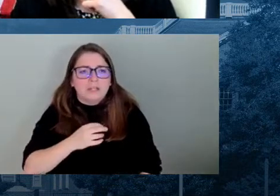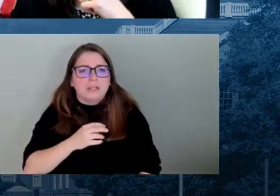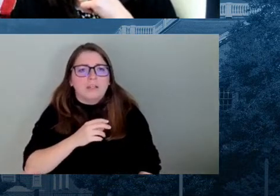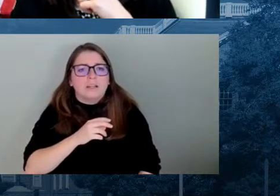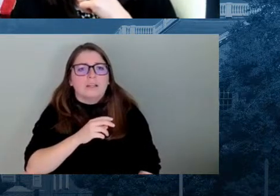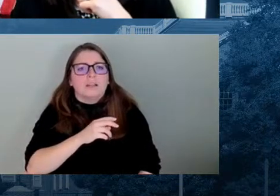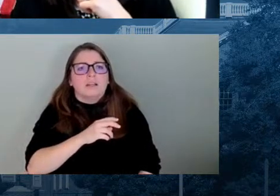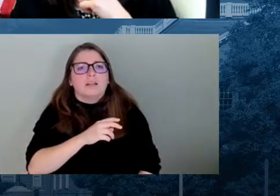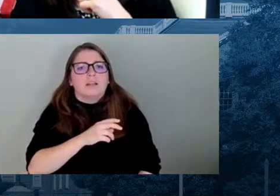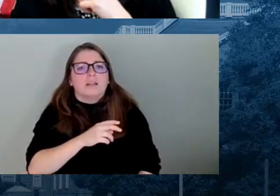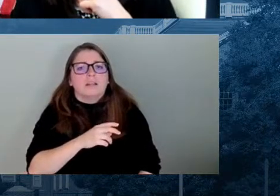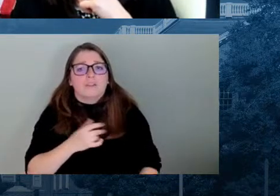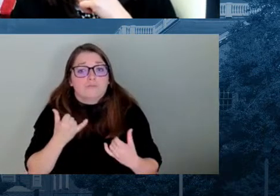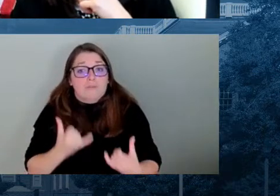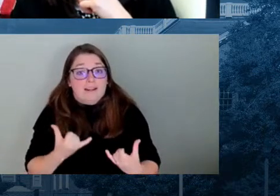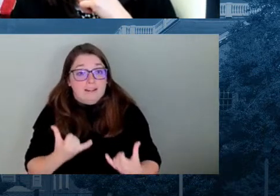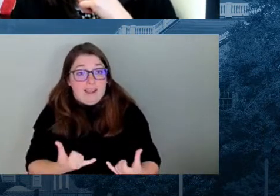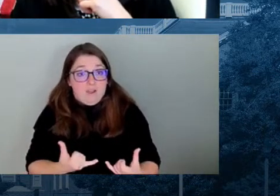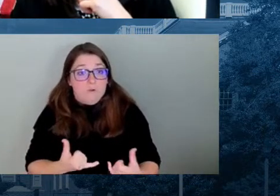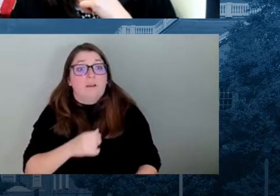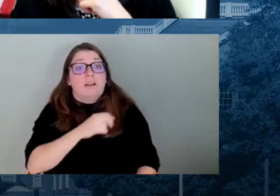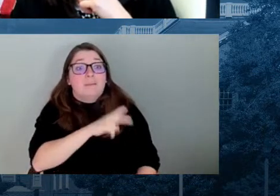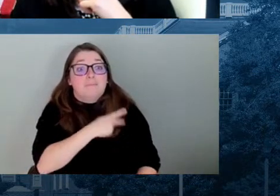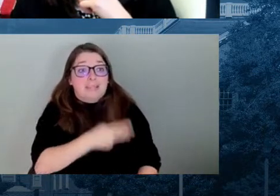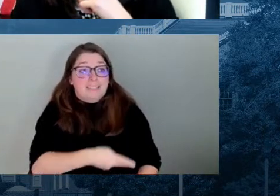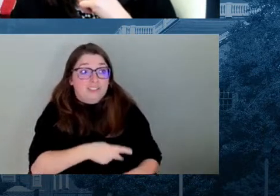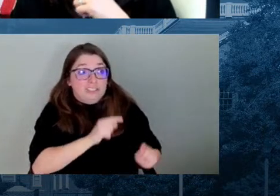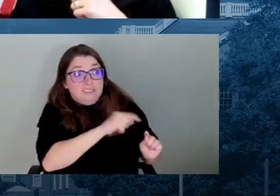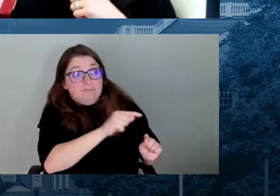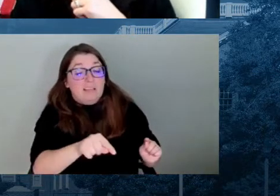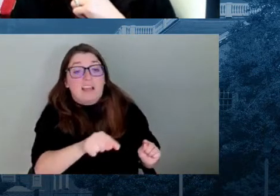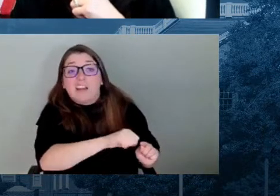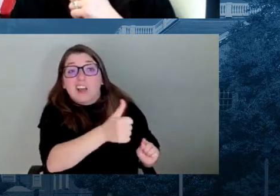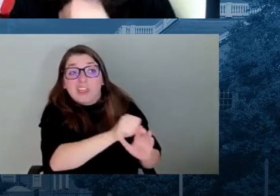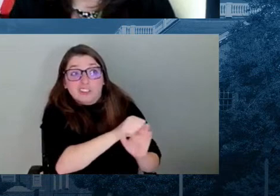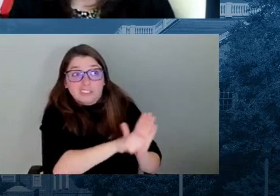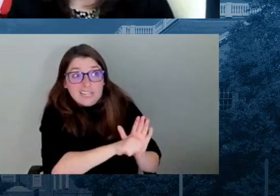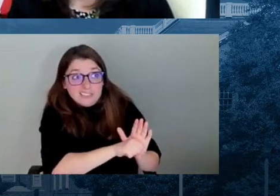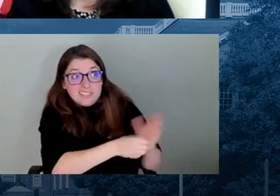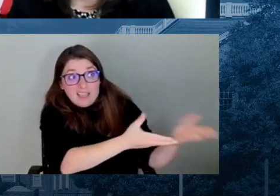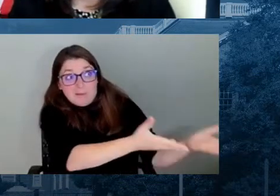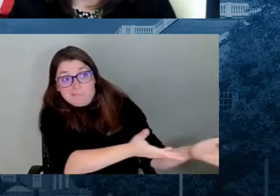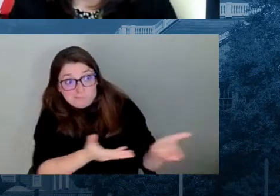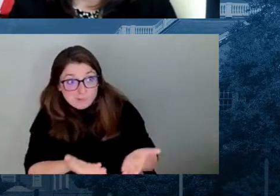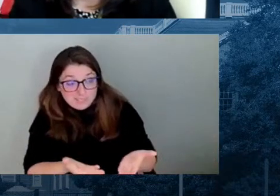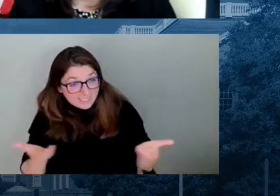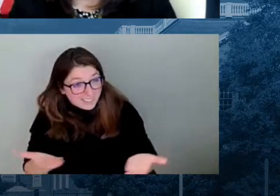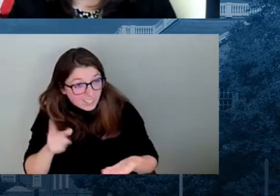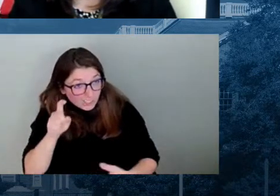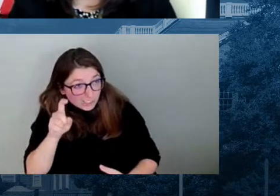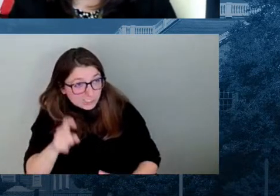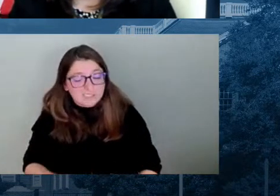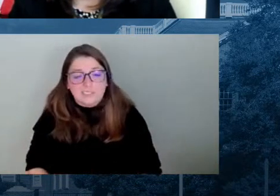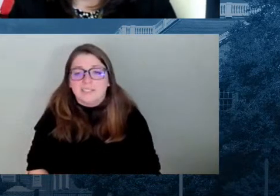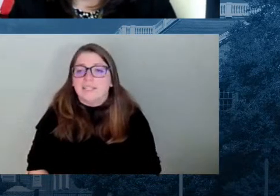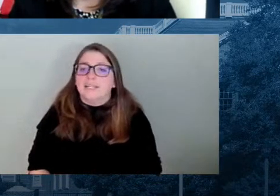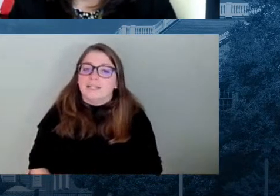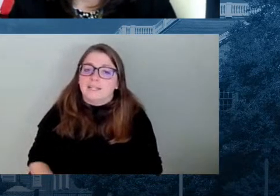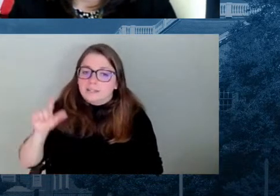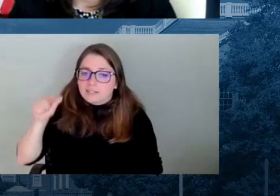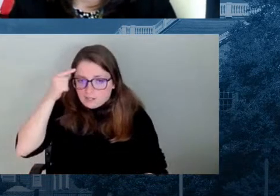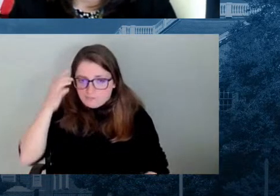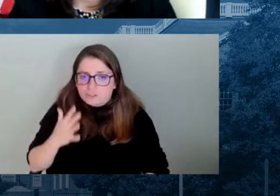other states currently? Yeah, it's my understanding, obviously, that the catchment area for our